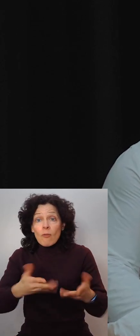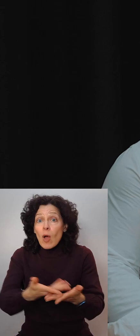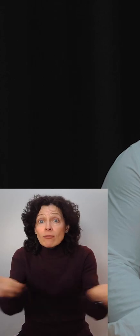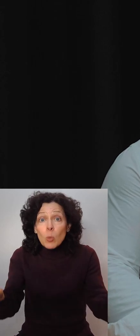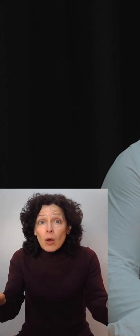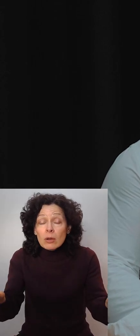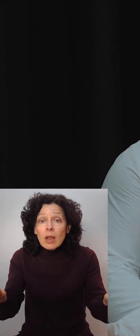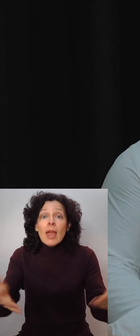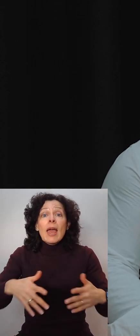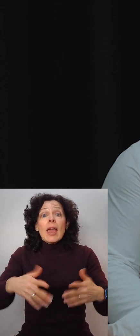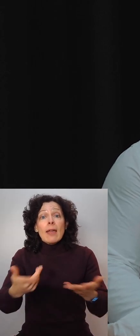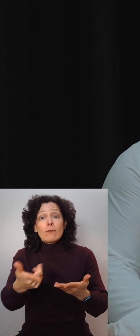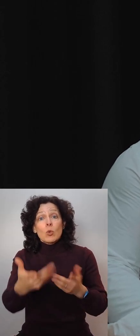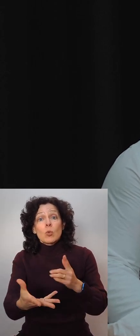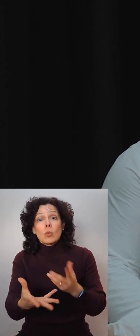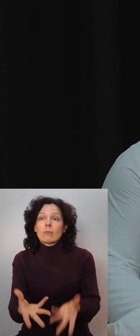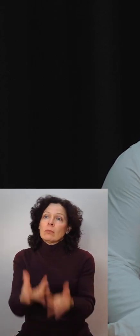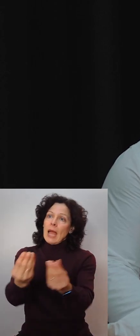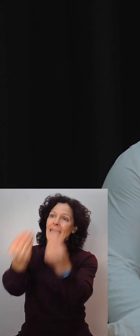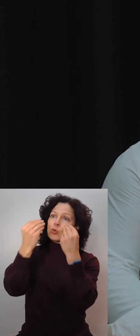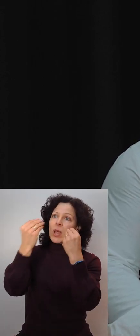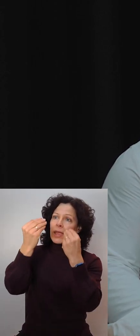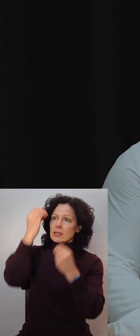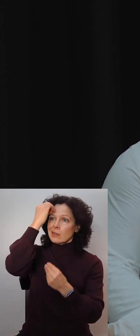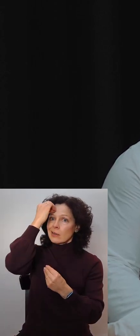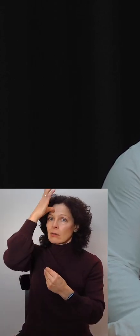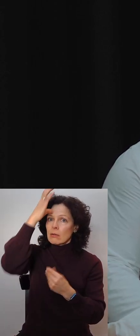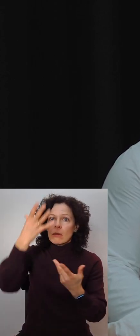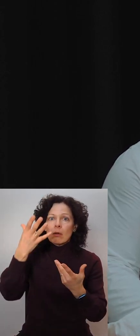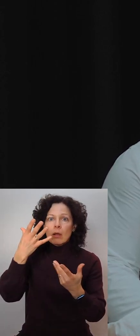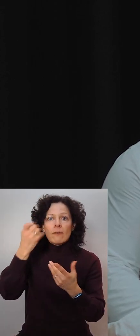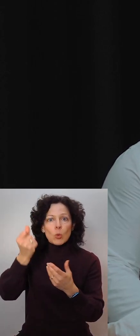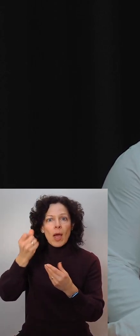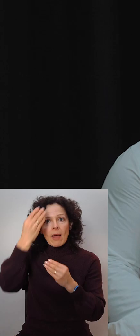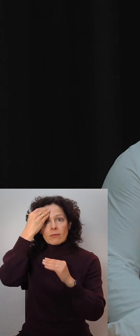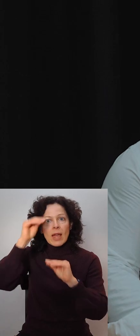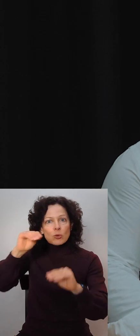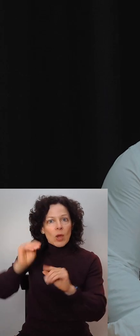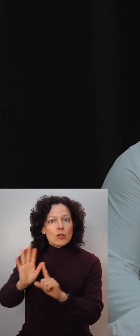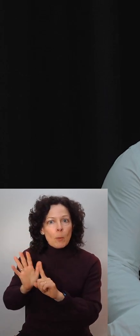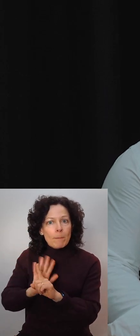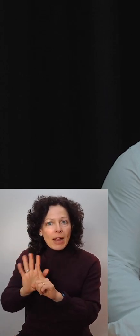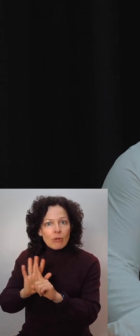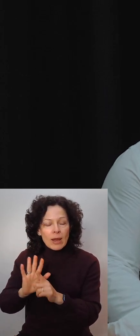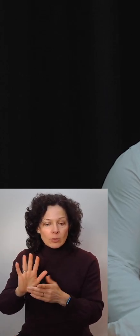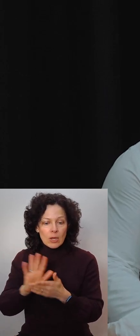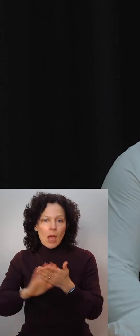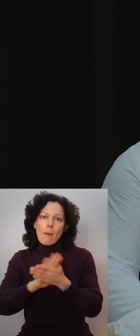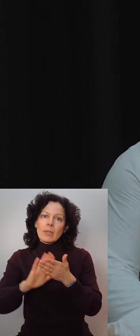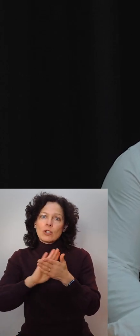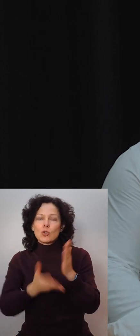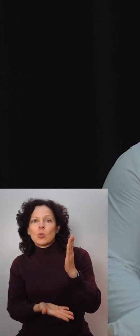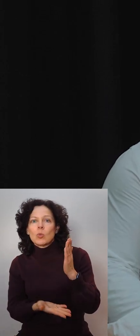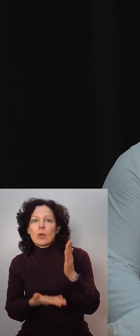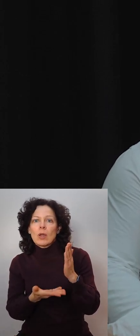are educated, if you got some education background, that means you're gonna be on better place than